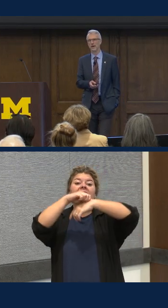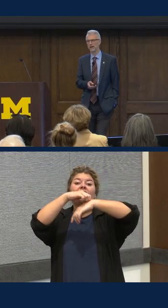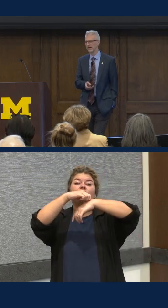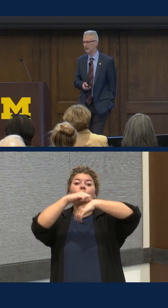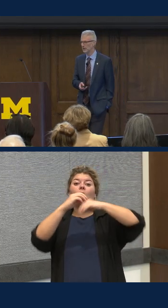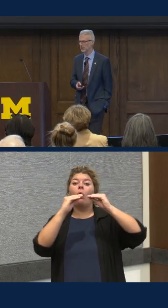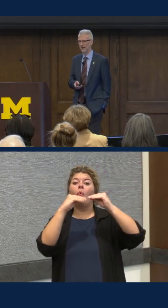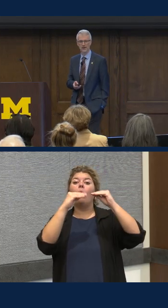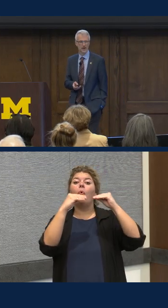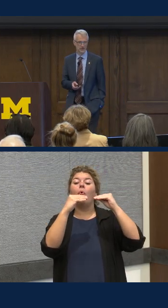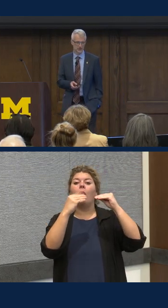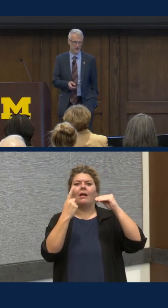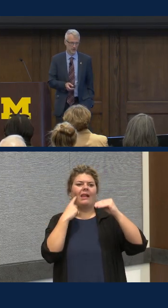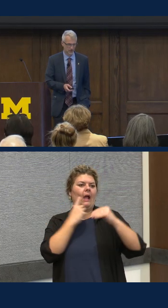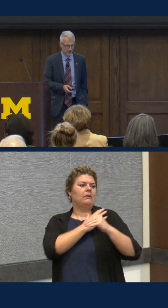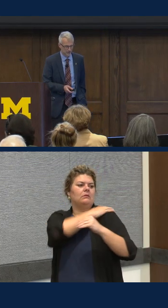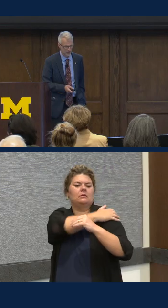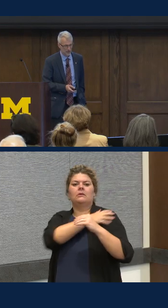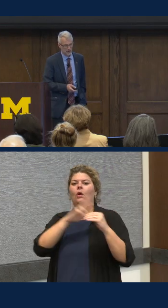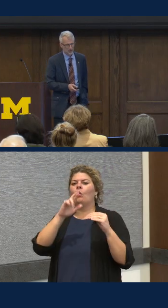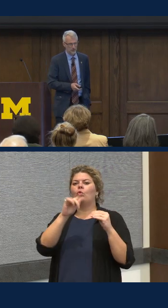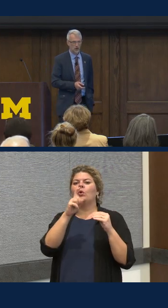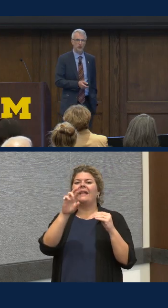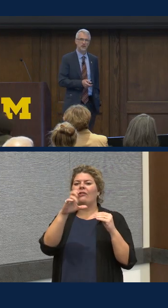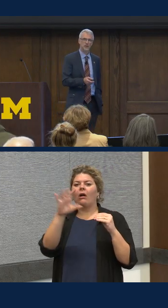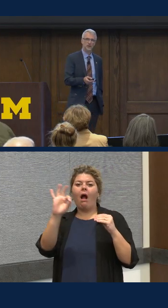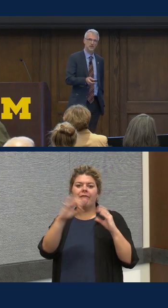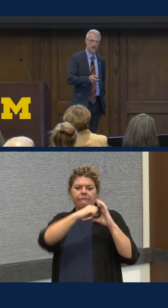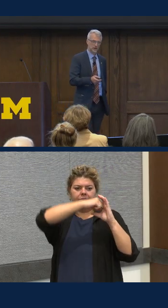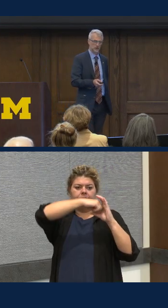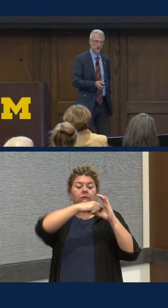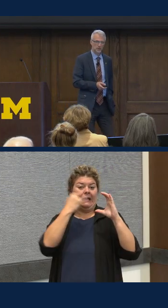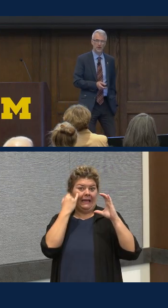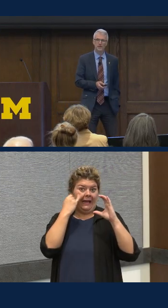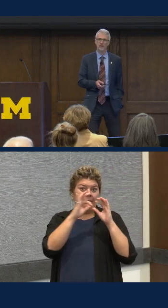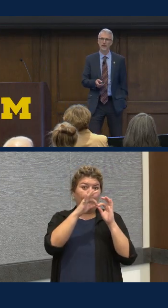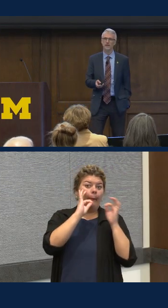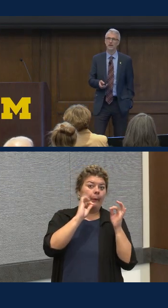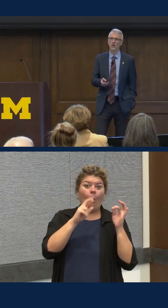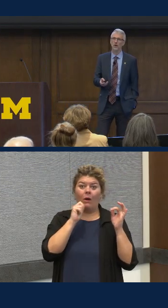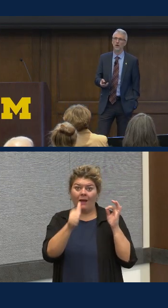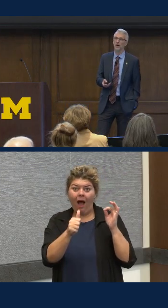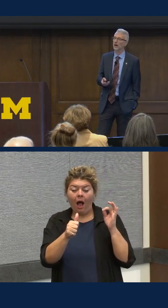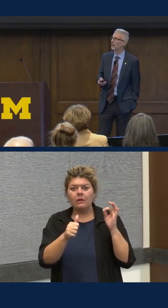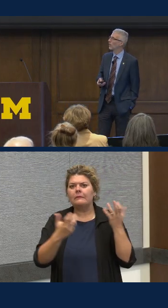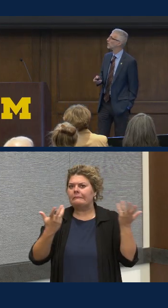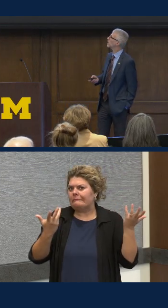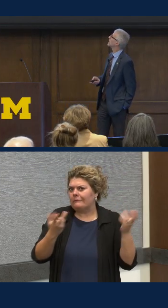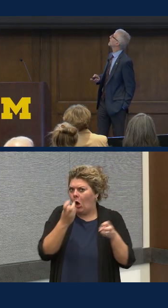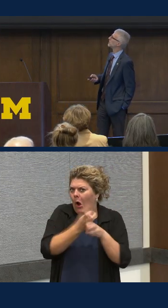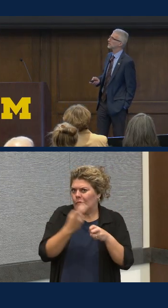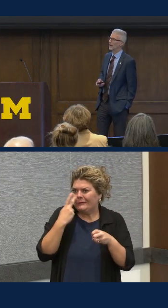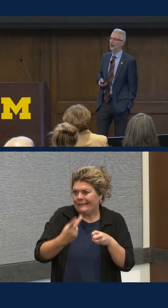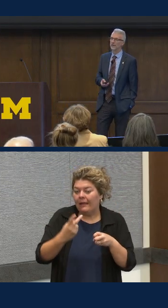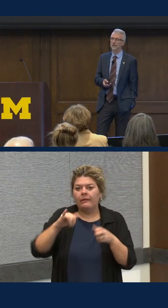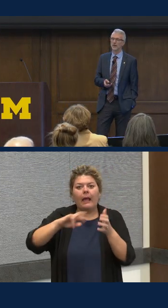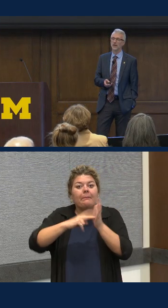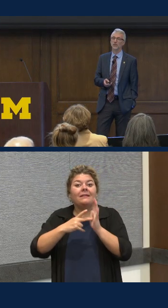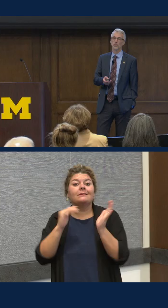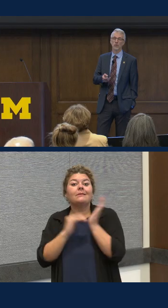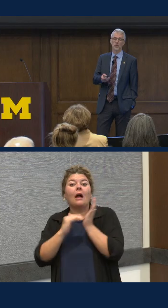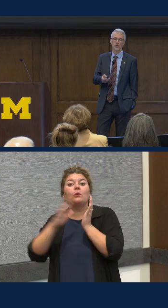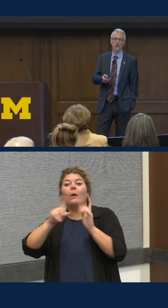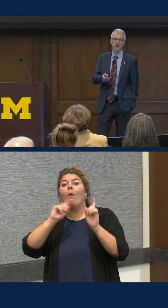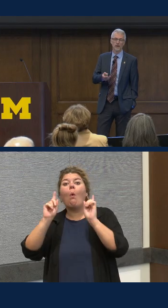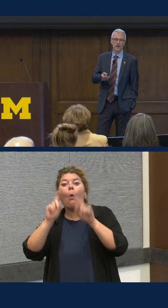whether or not a rotator cuff is torn or not. So a specialist like an orthopedist is likely to order a kind of scan that